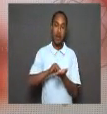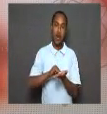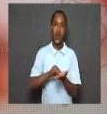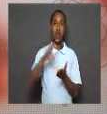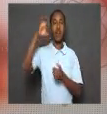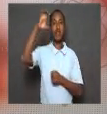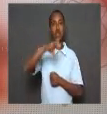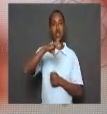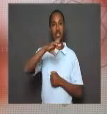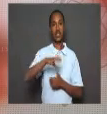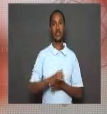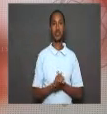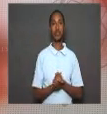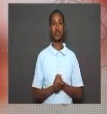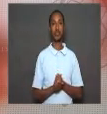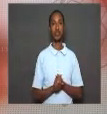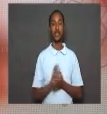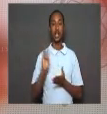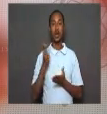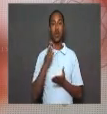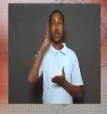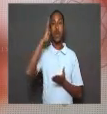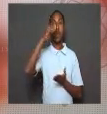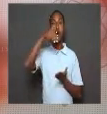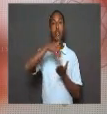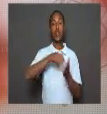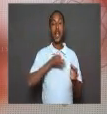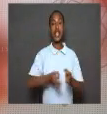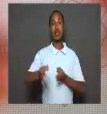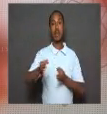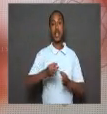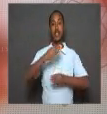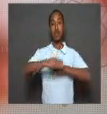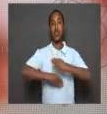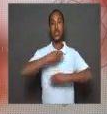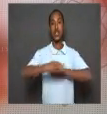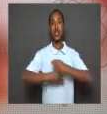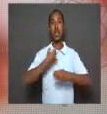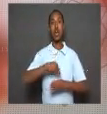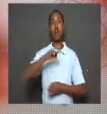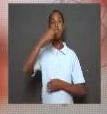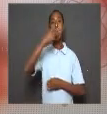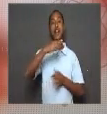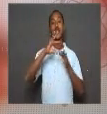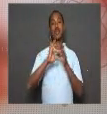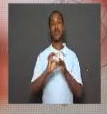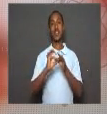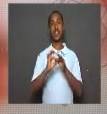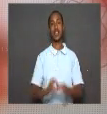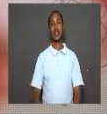intermolecular force. We will also explain the process of hydrogen